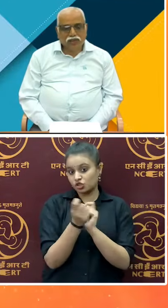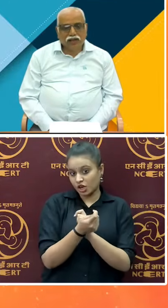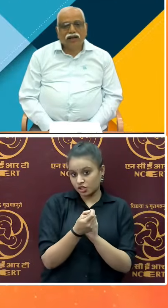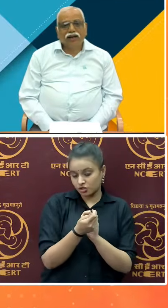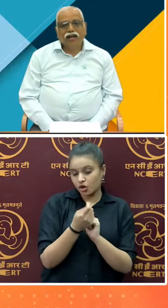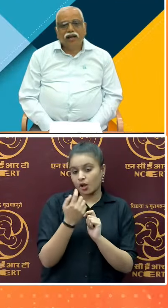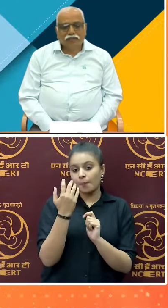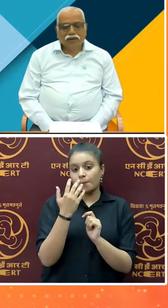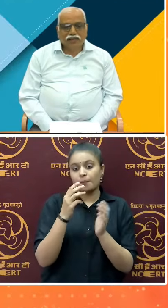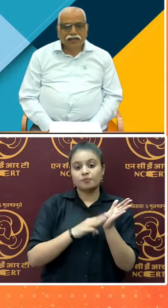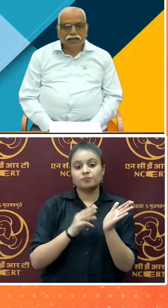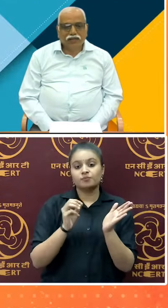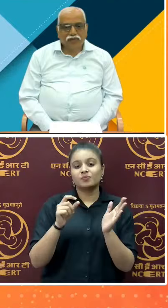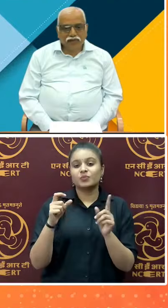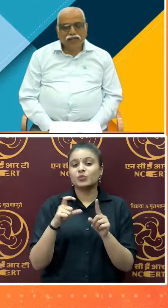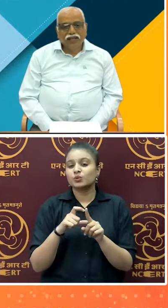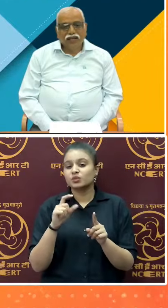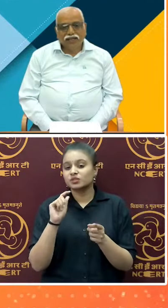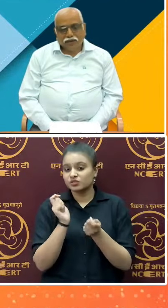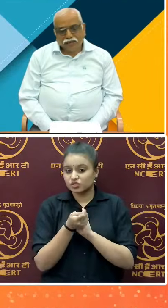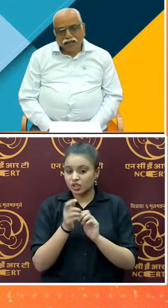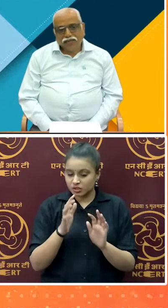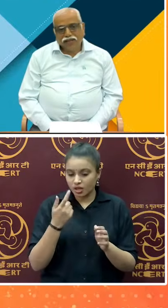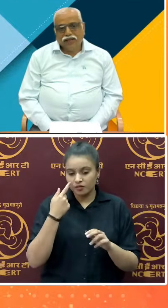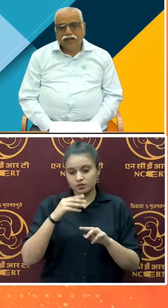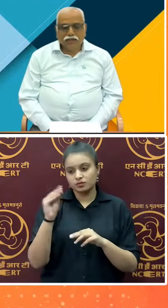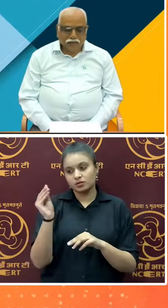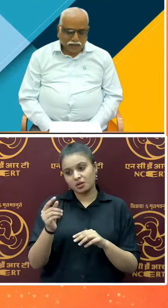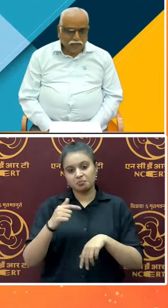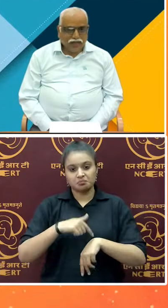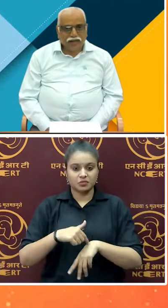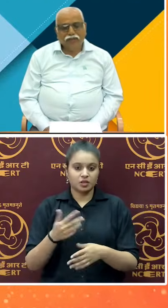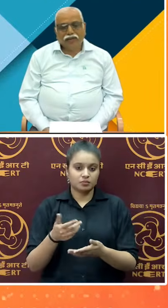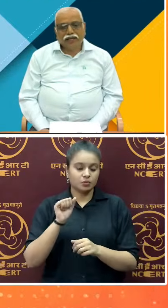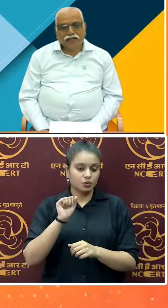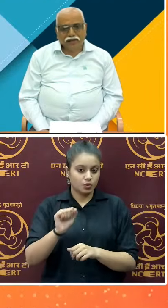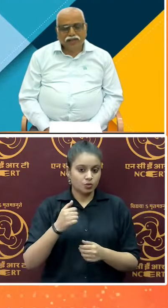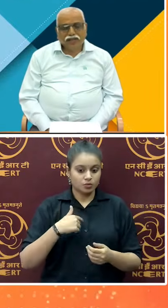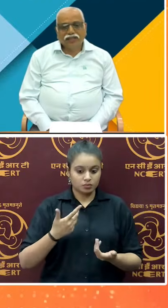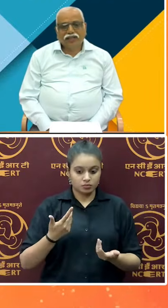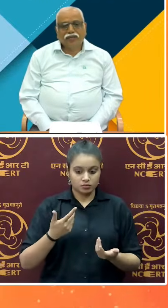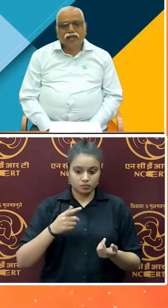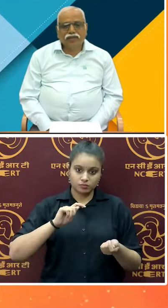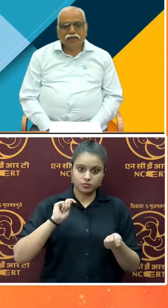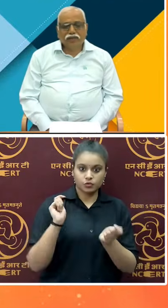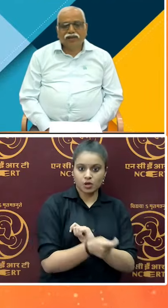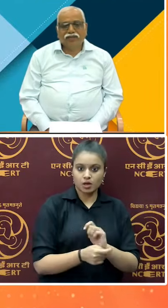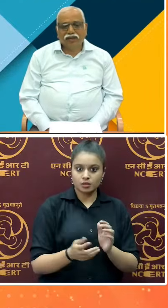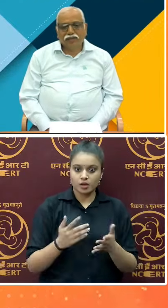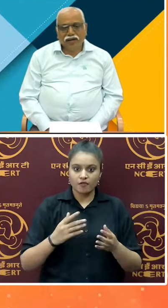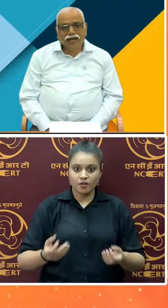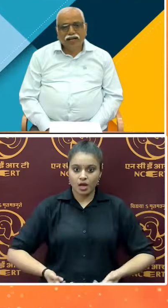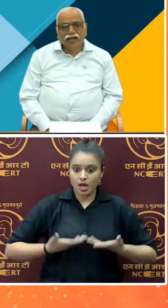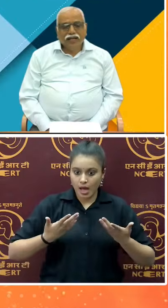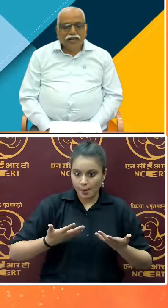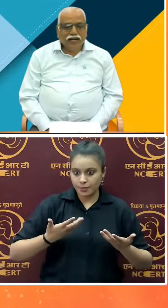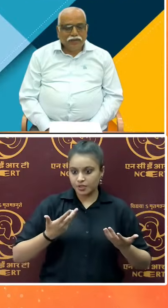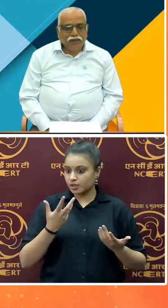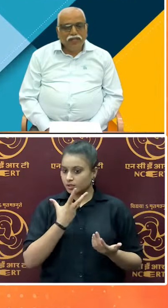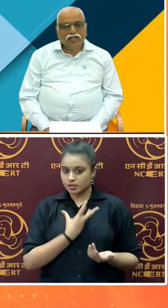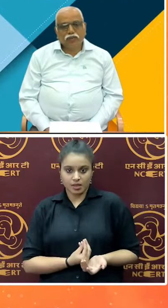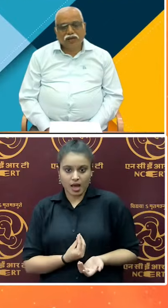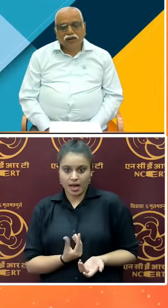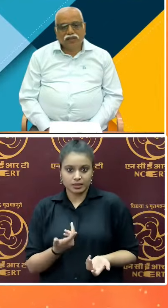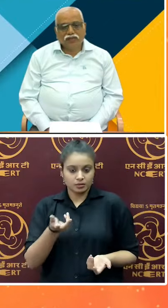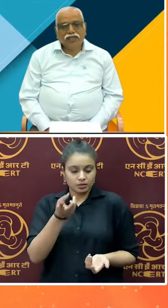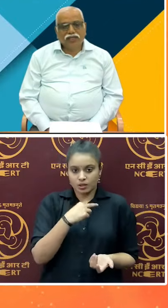the moods appears as a waves, and sometimes they become like a tremors, sometimes they become very mild, and